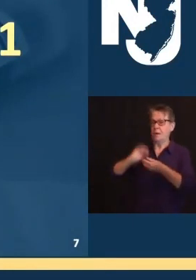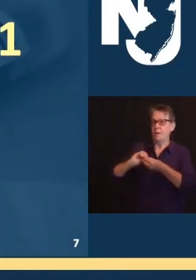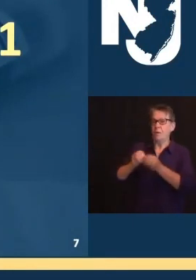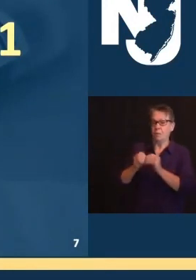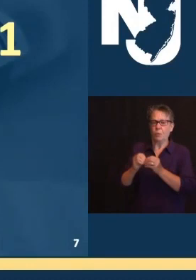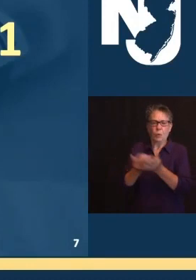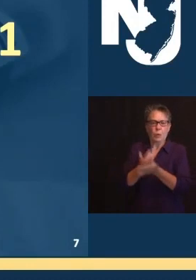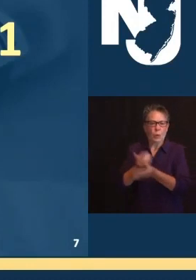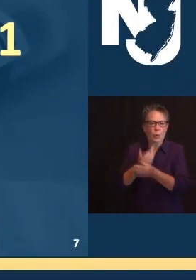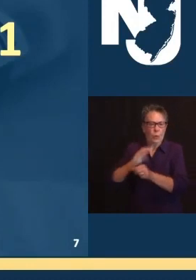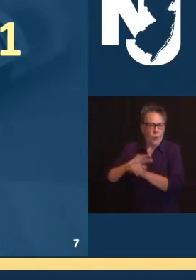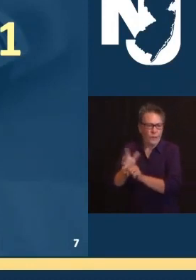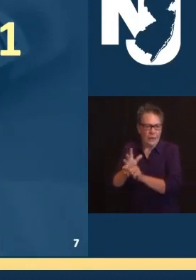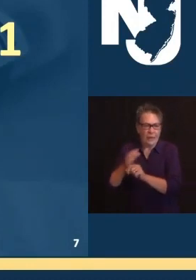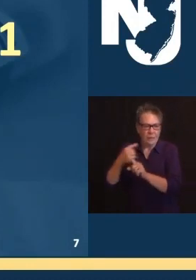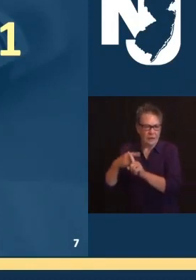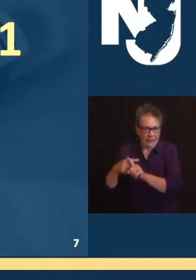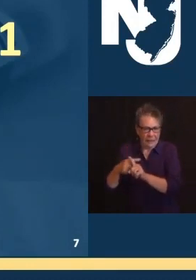of